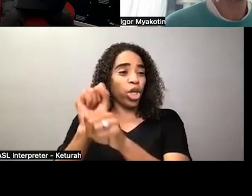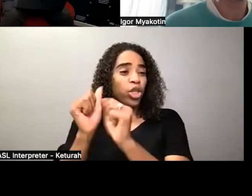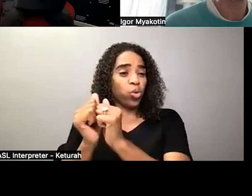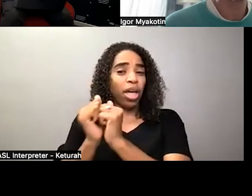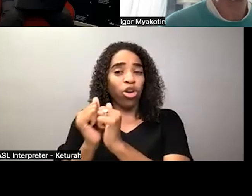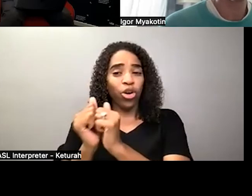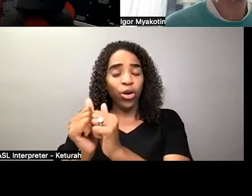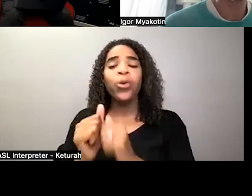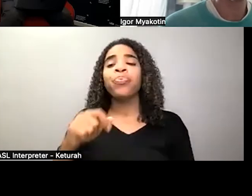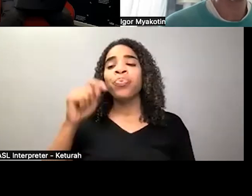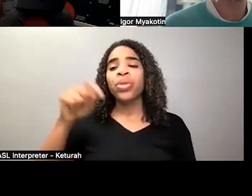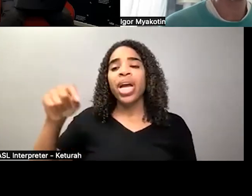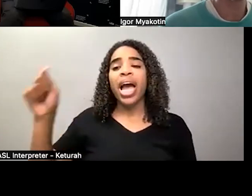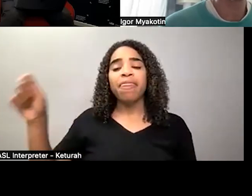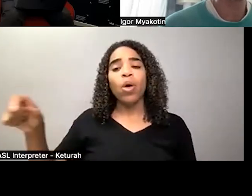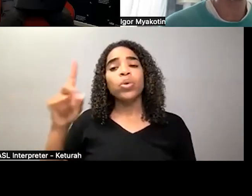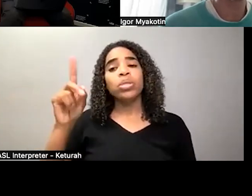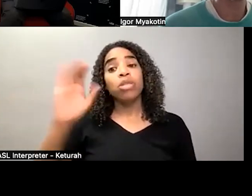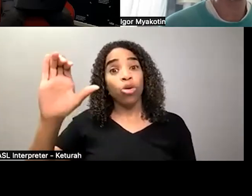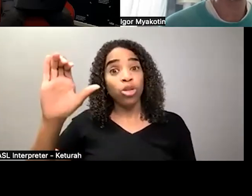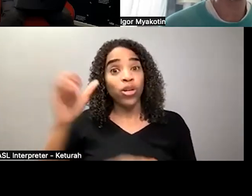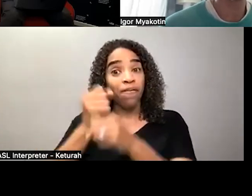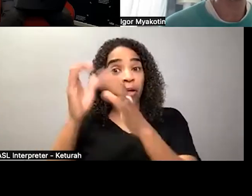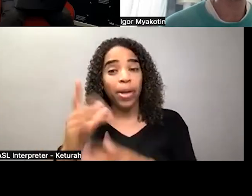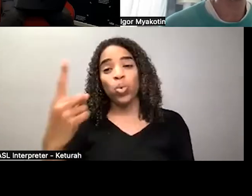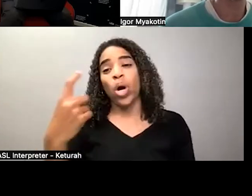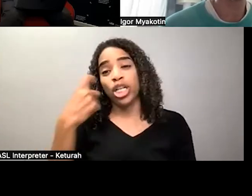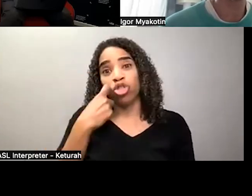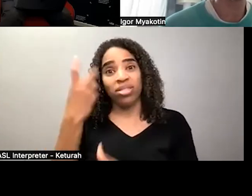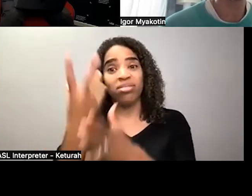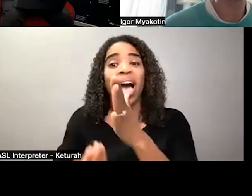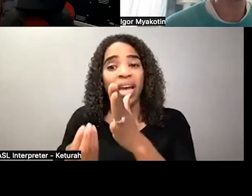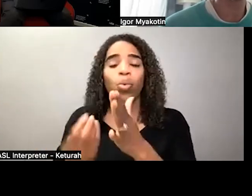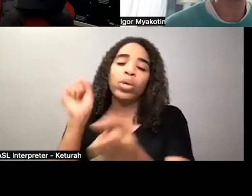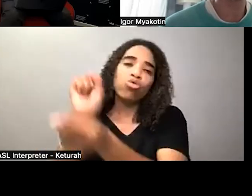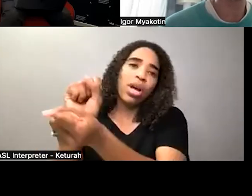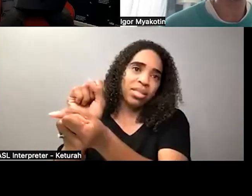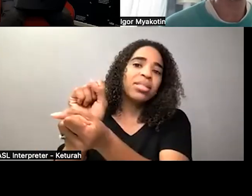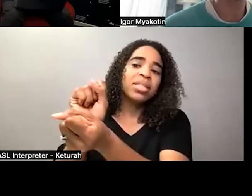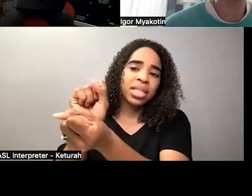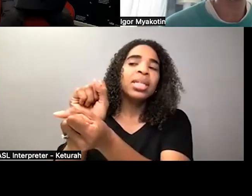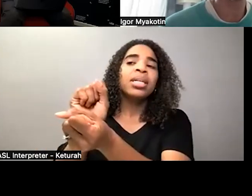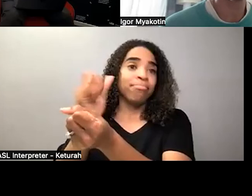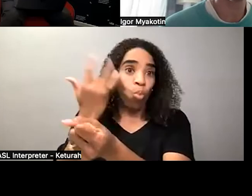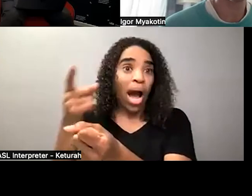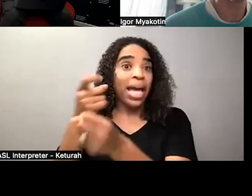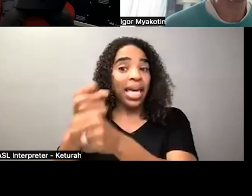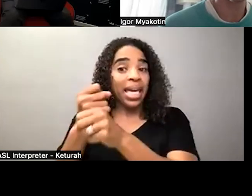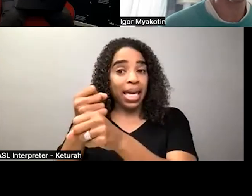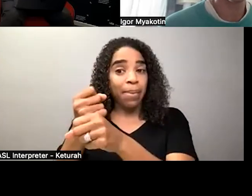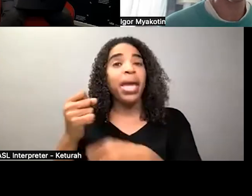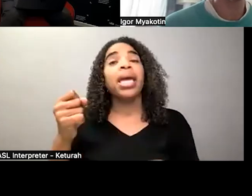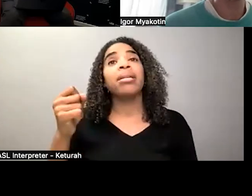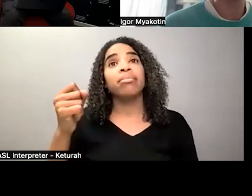Baktasha Abtin, a documentary filmmaker who died in custody. He got arrested for making the documentaries. He died in